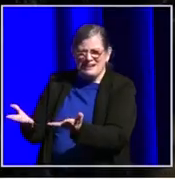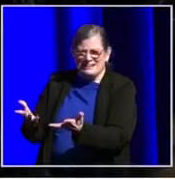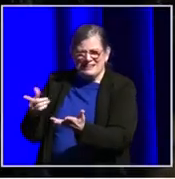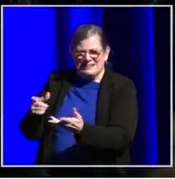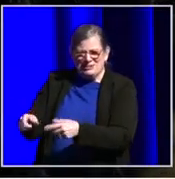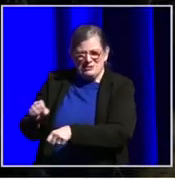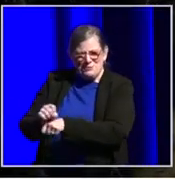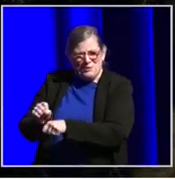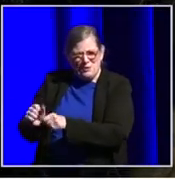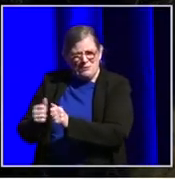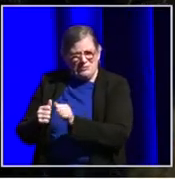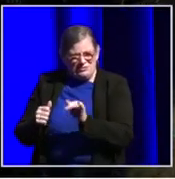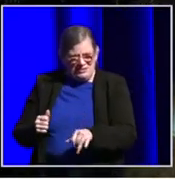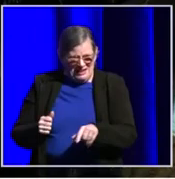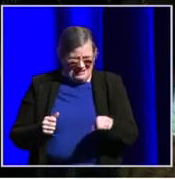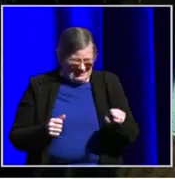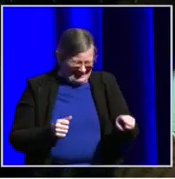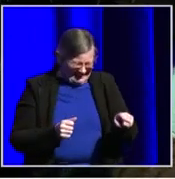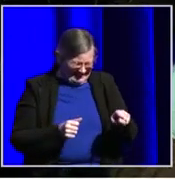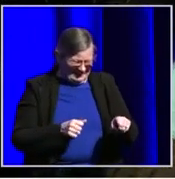in serious crime.